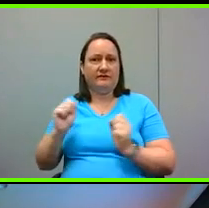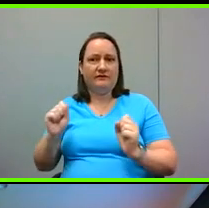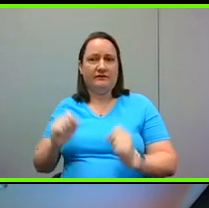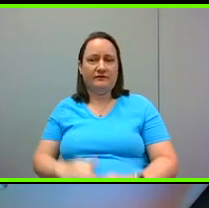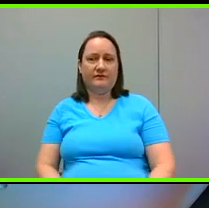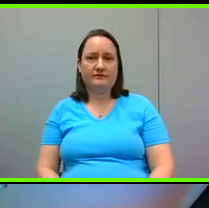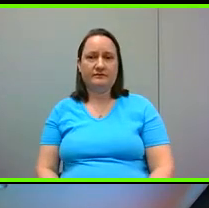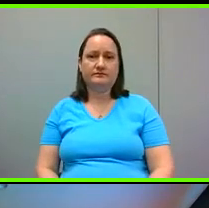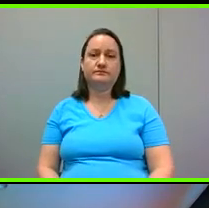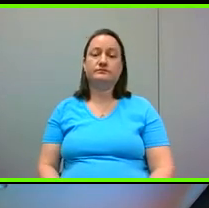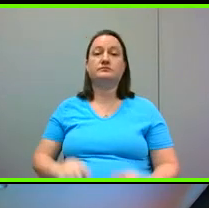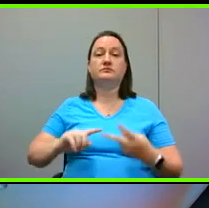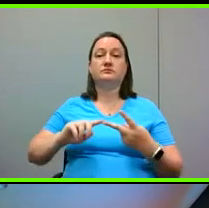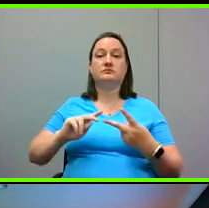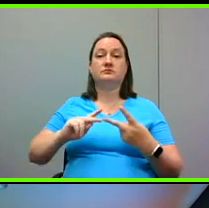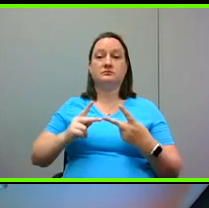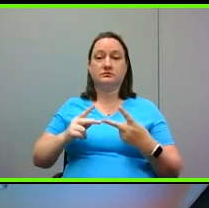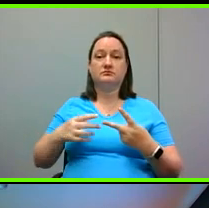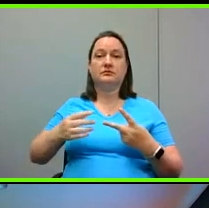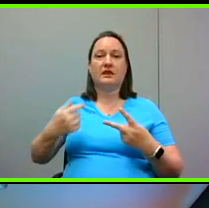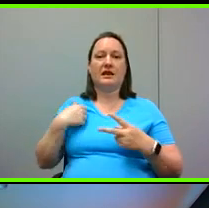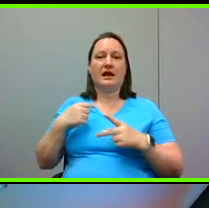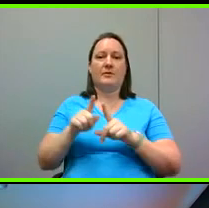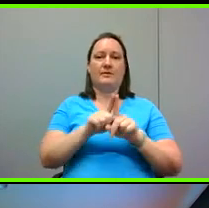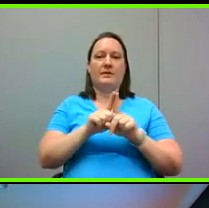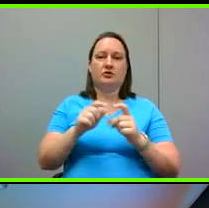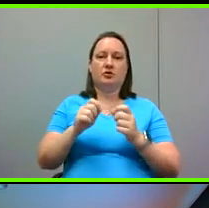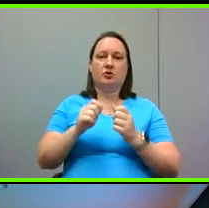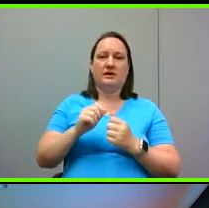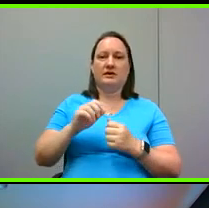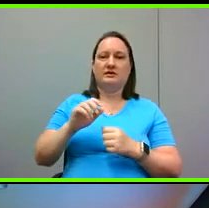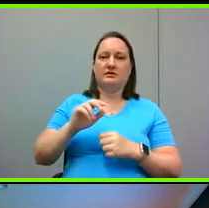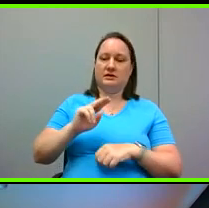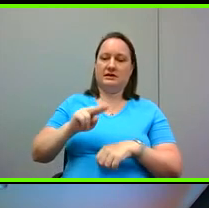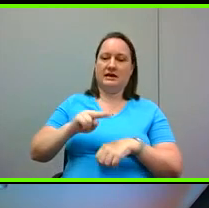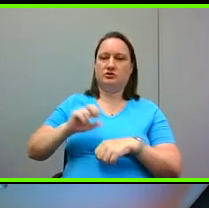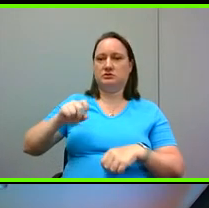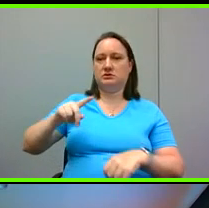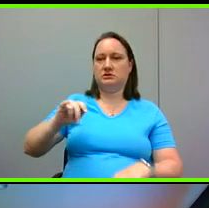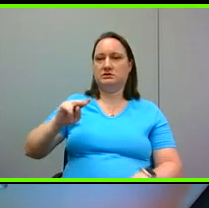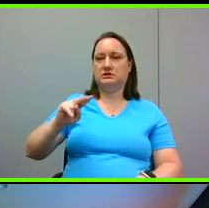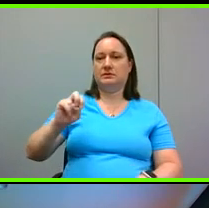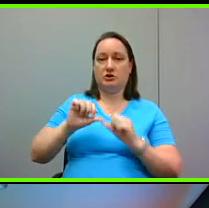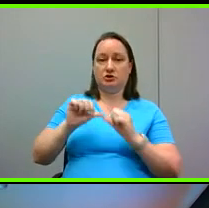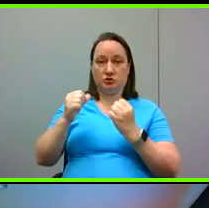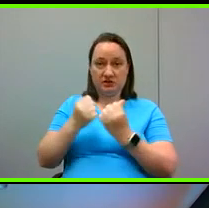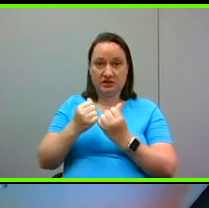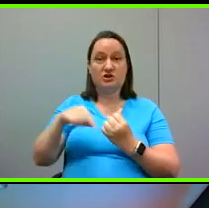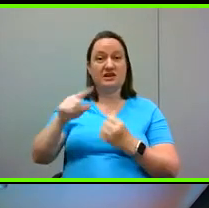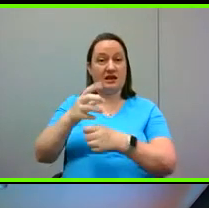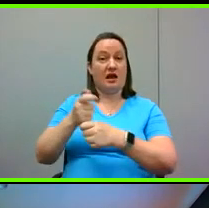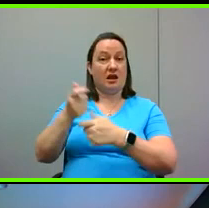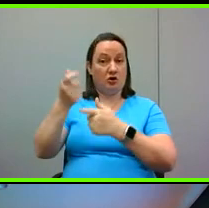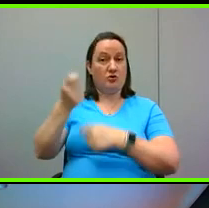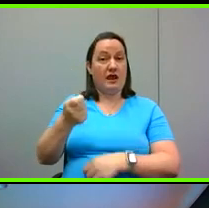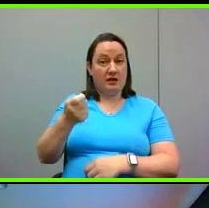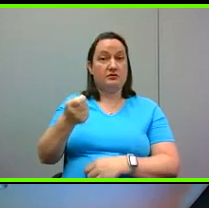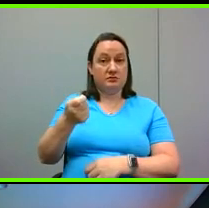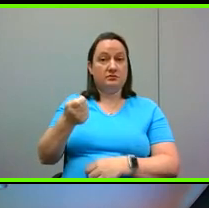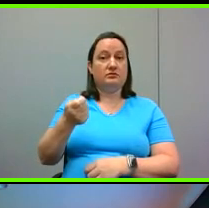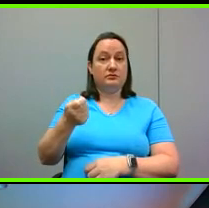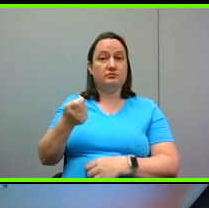Secondly, I'm a mentor at the United Spinal Association, and they received a grant throughout all of this through COVID, and they